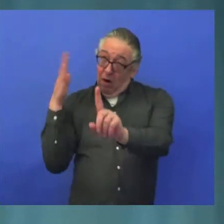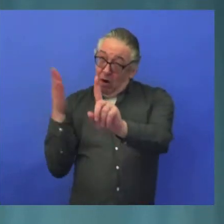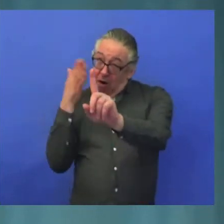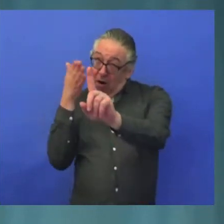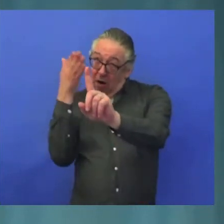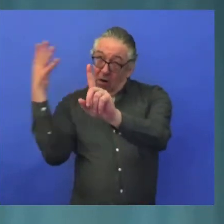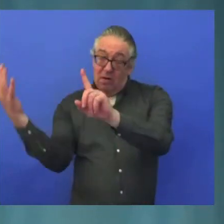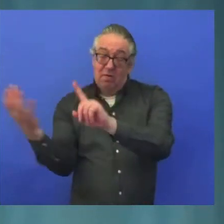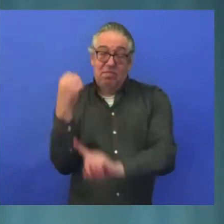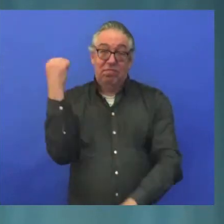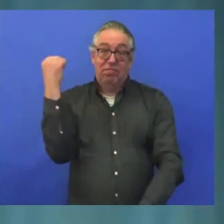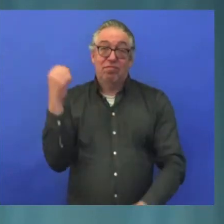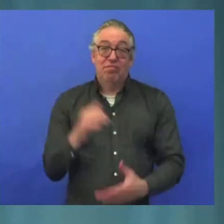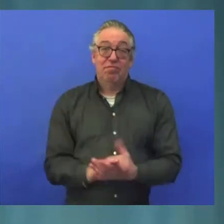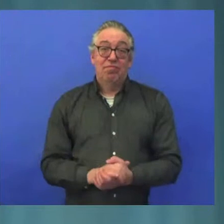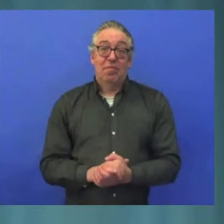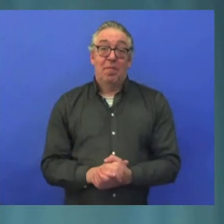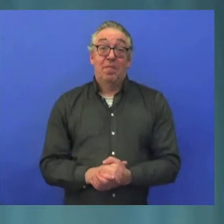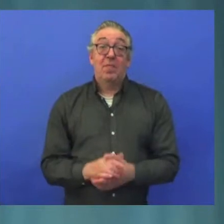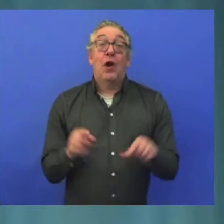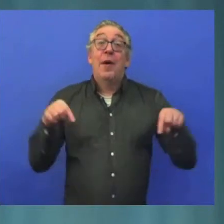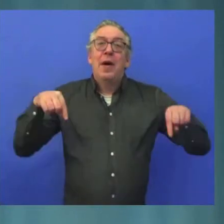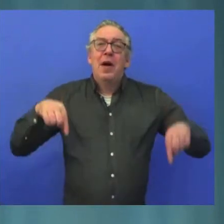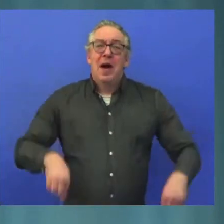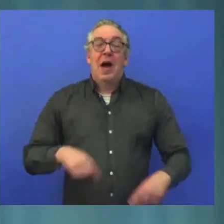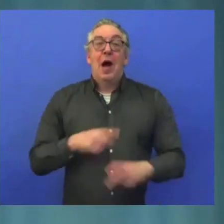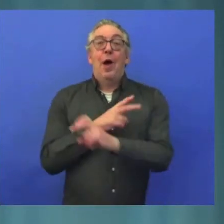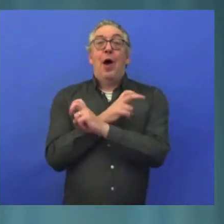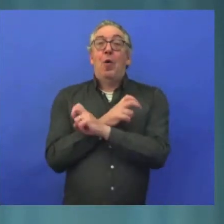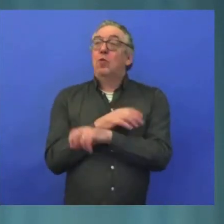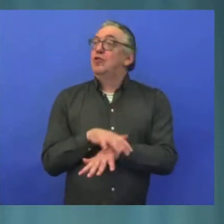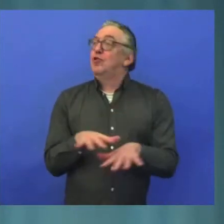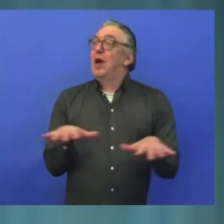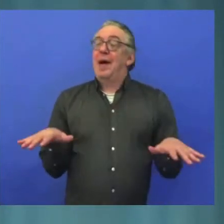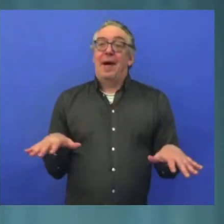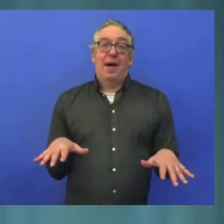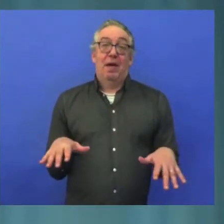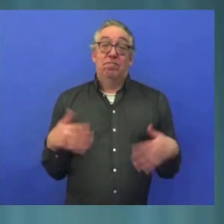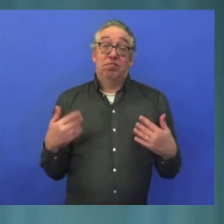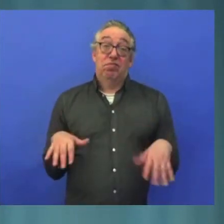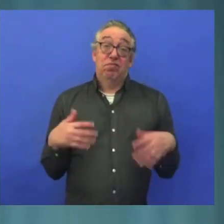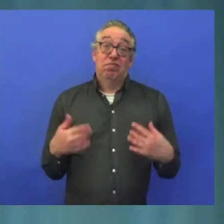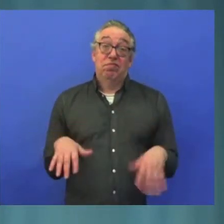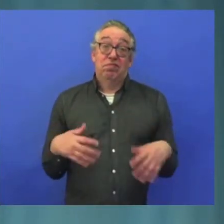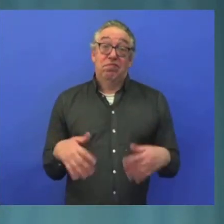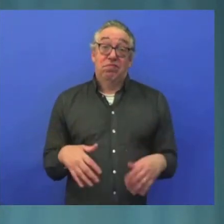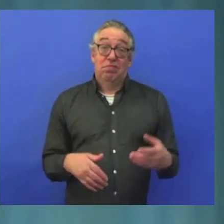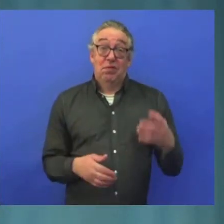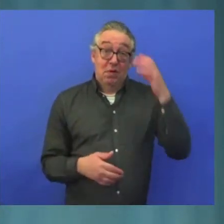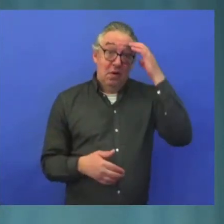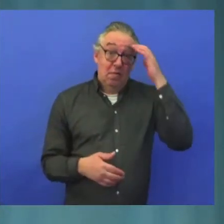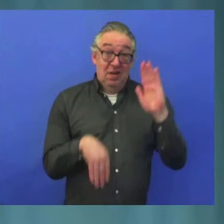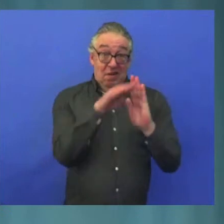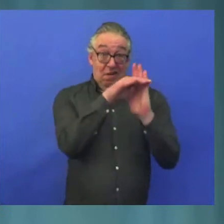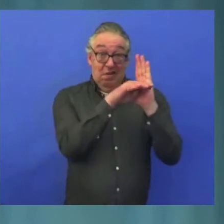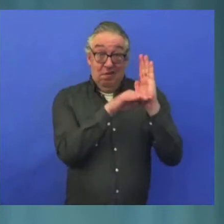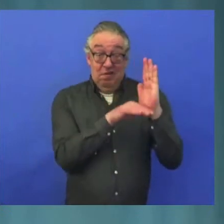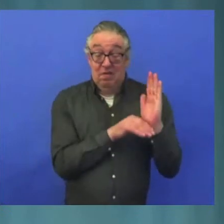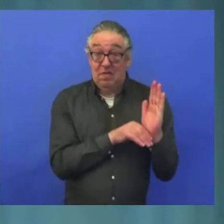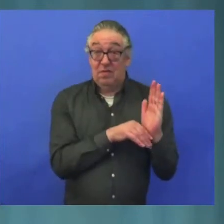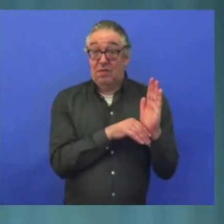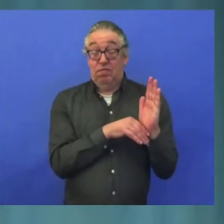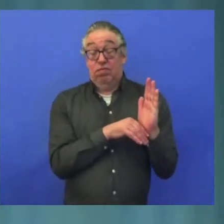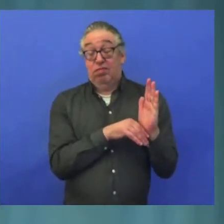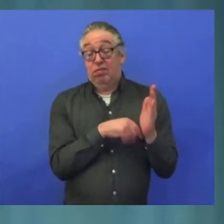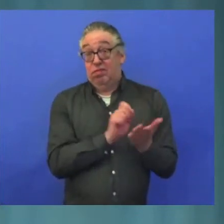have so many bureaucracy, for example, in getting technical assistance,